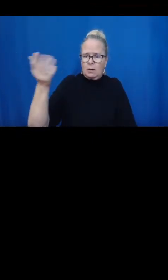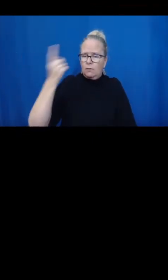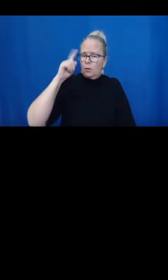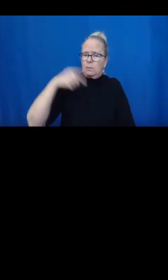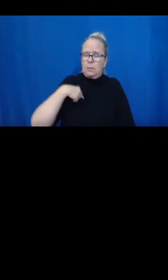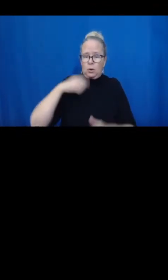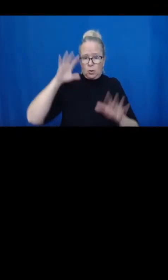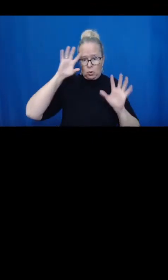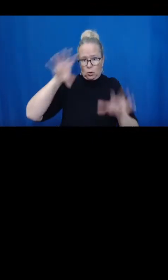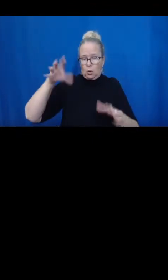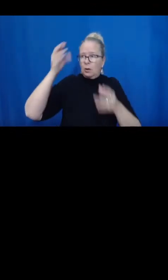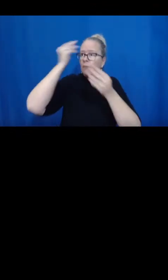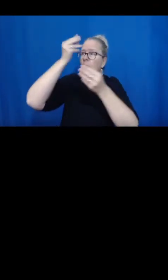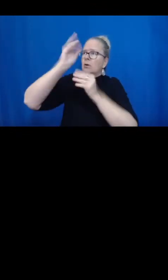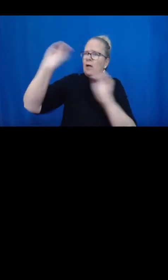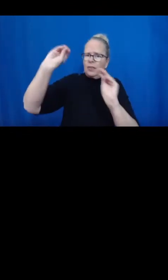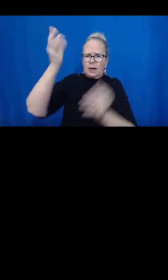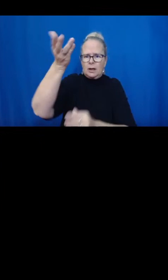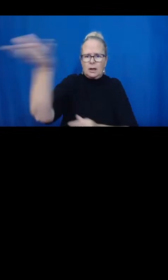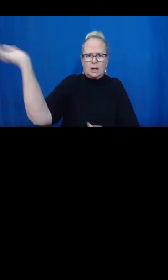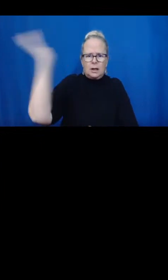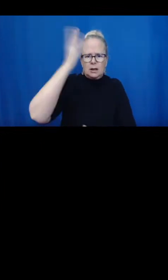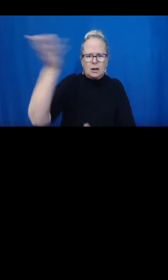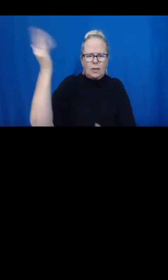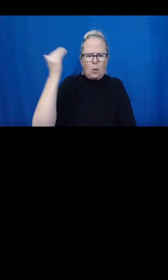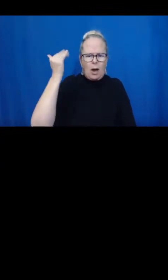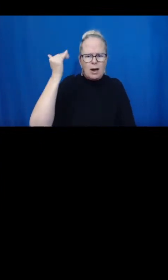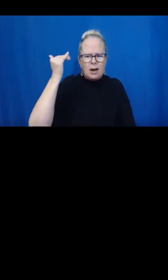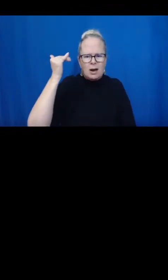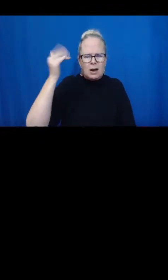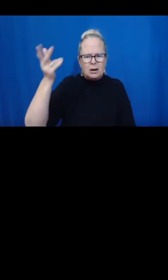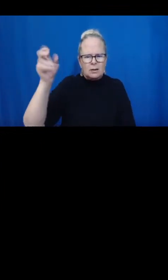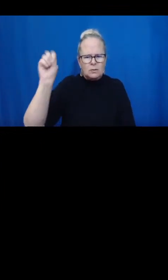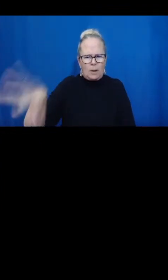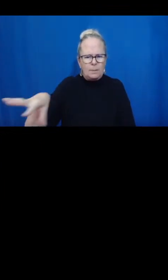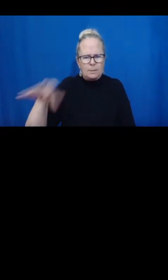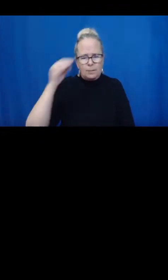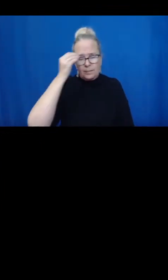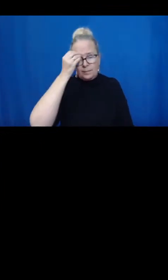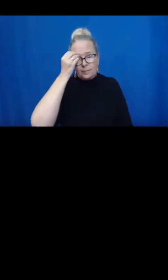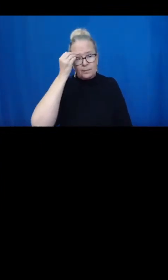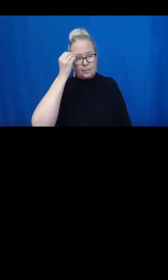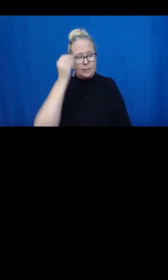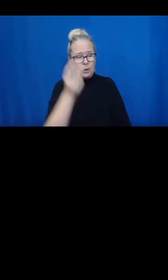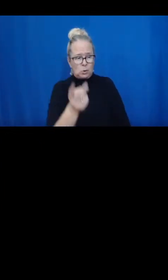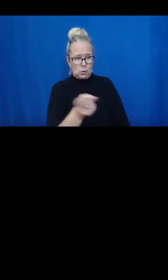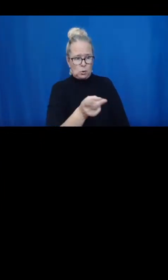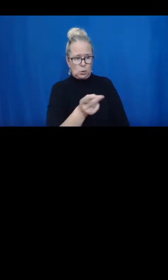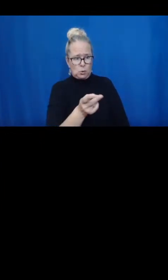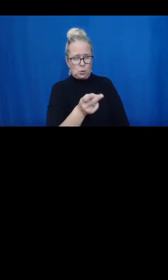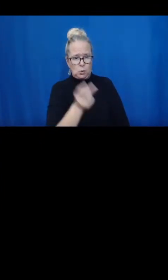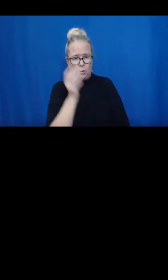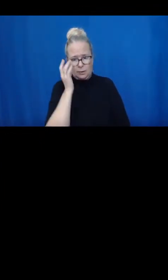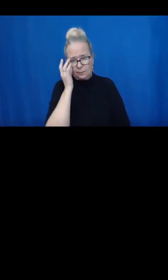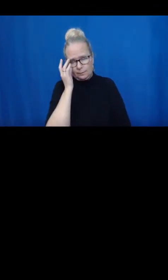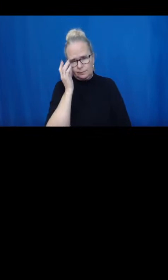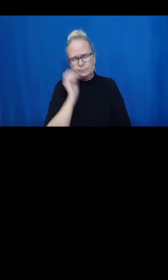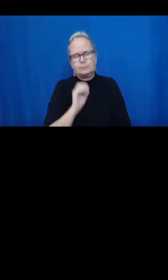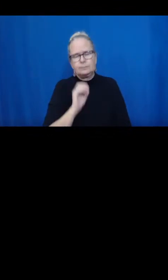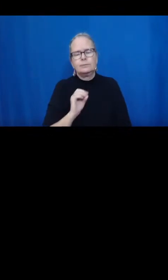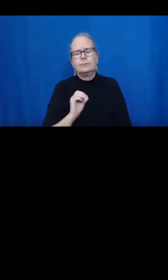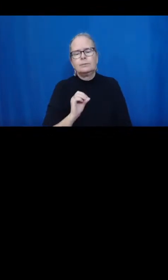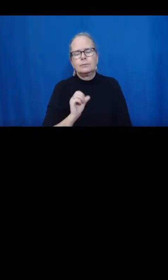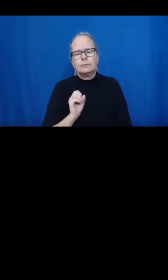like there is an end to a fourth wave hope around the corner, or are you